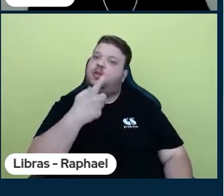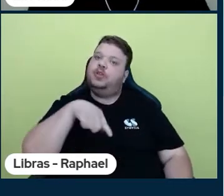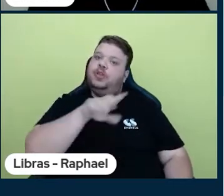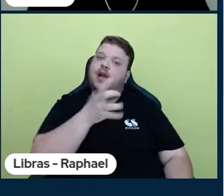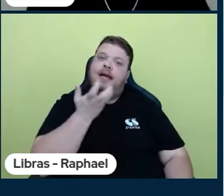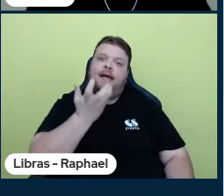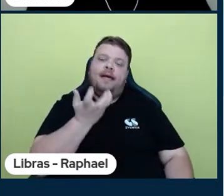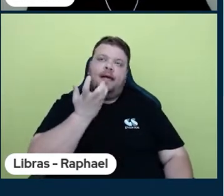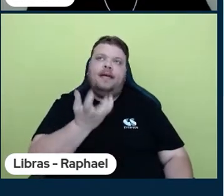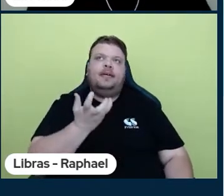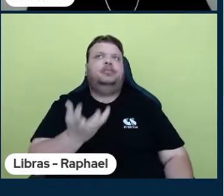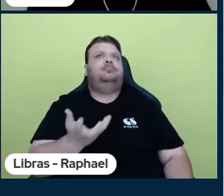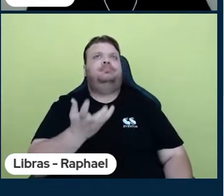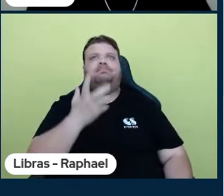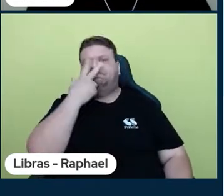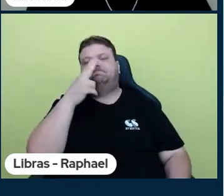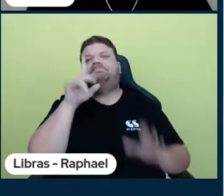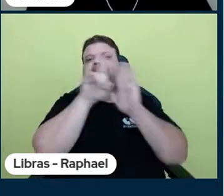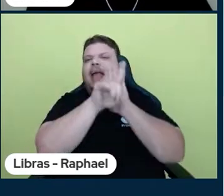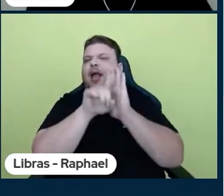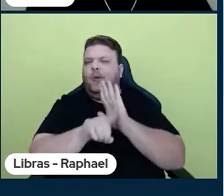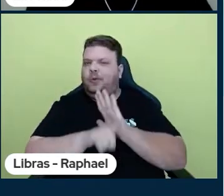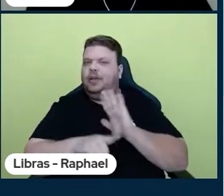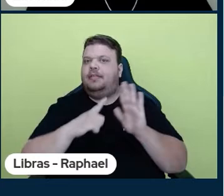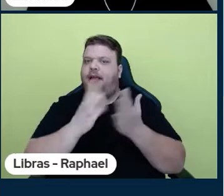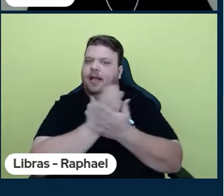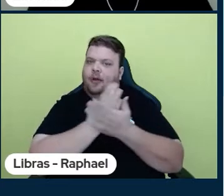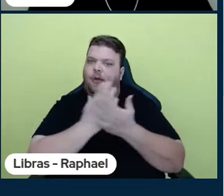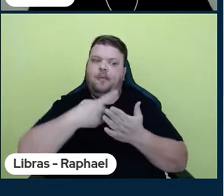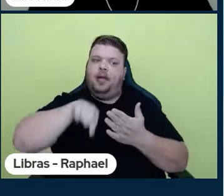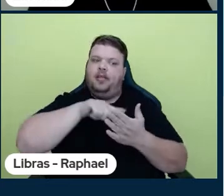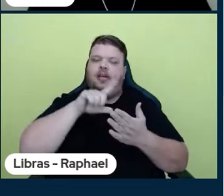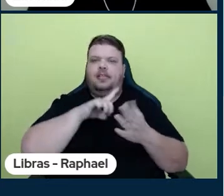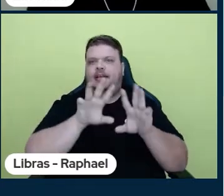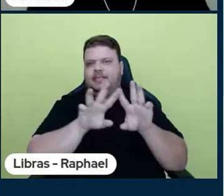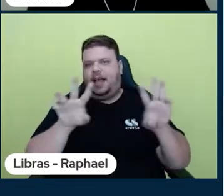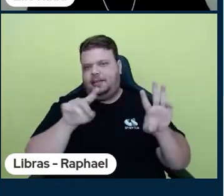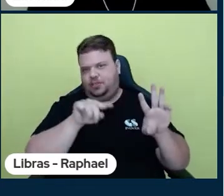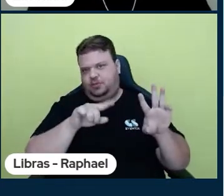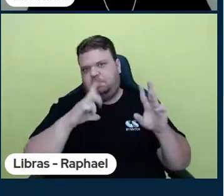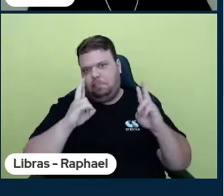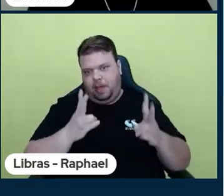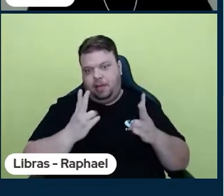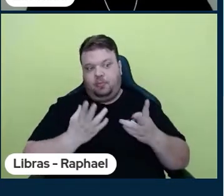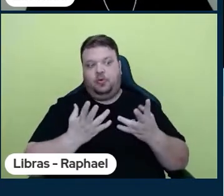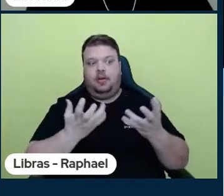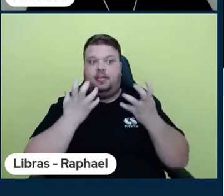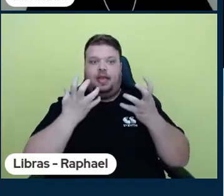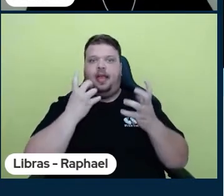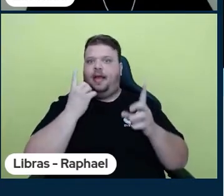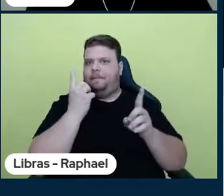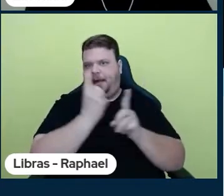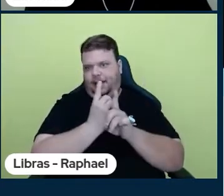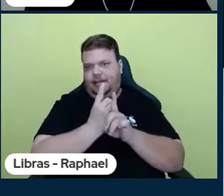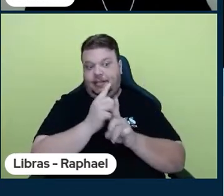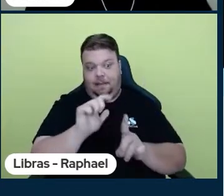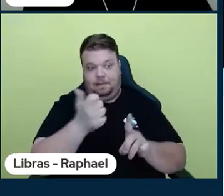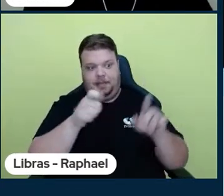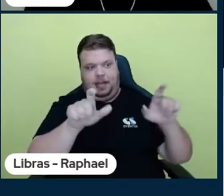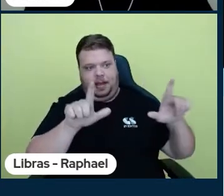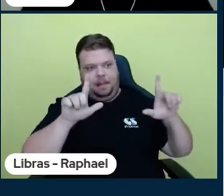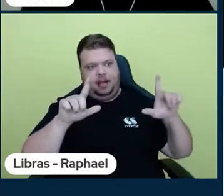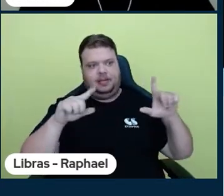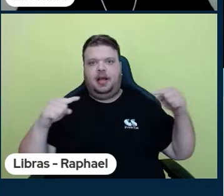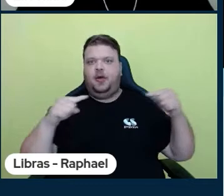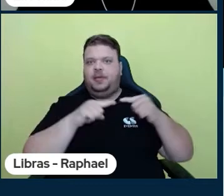of Google. So this is another search requirement from an SEO perspective. Now, if you want